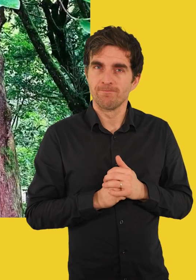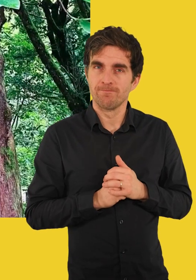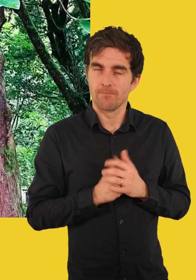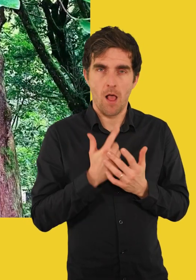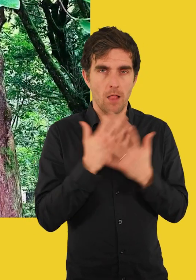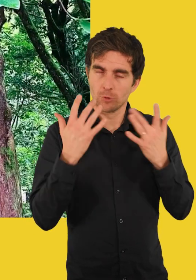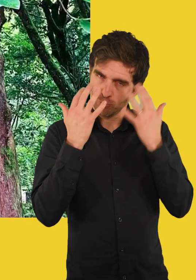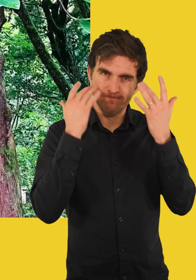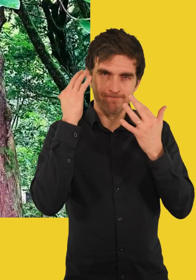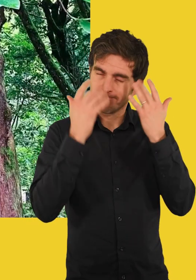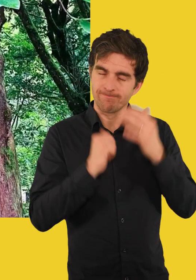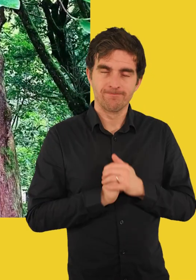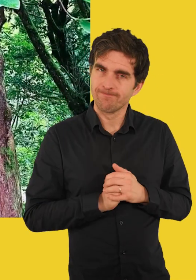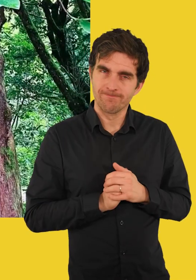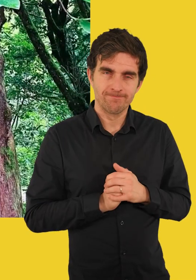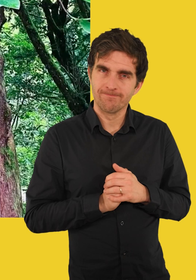So much to reflect on.